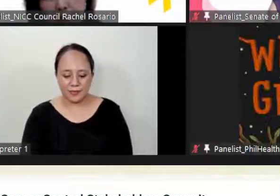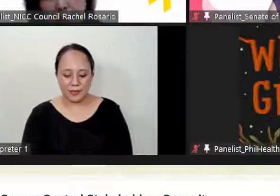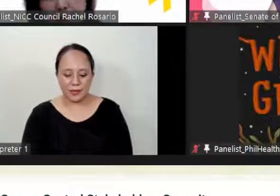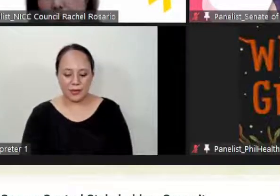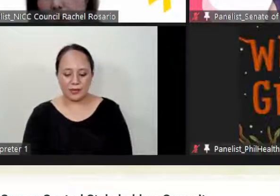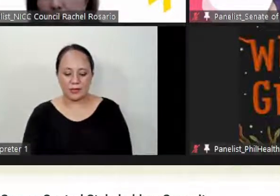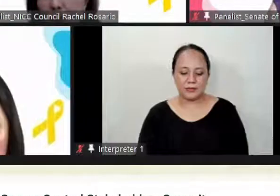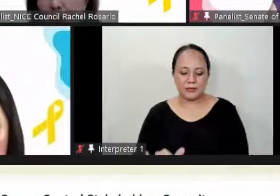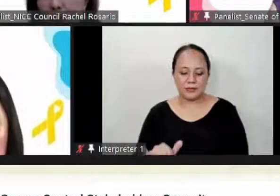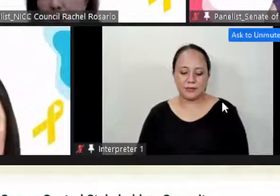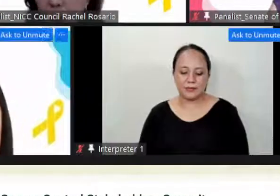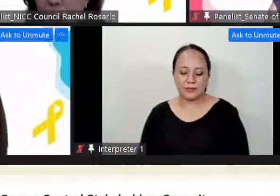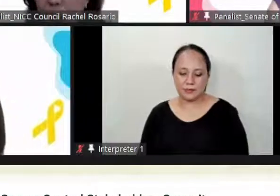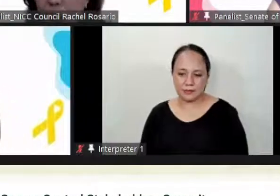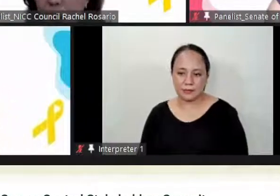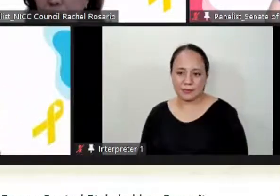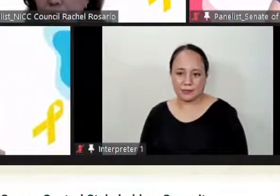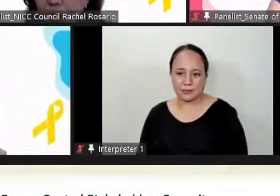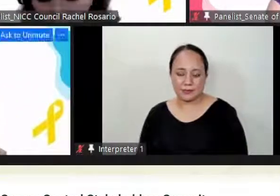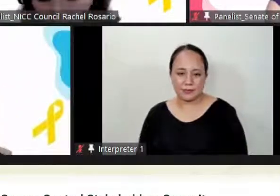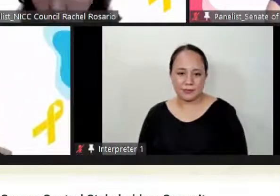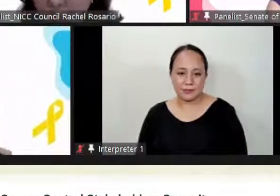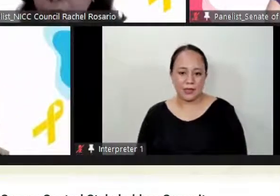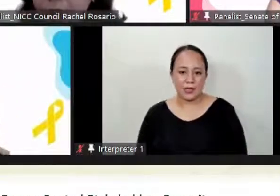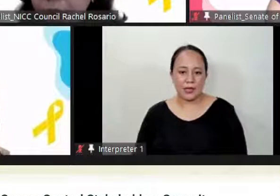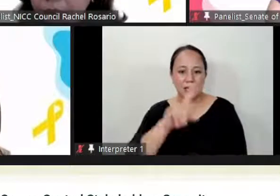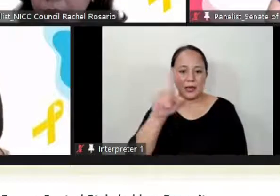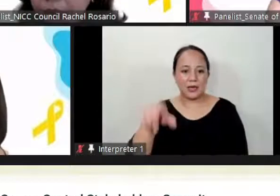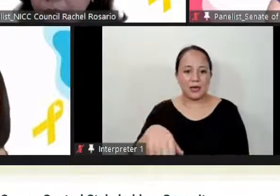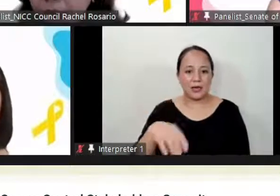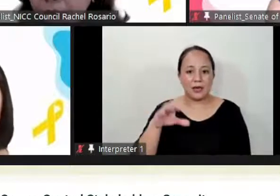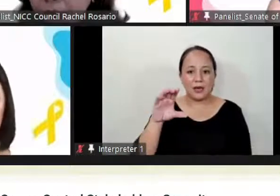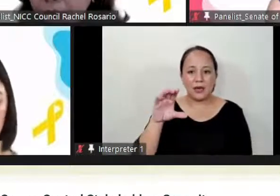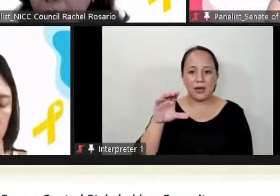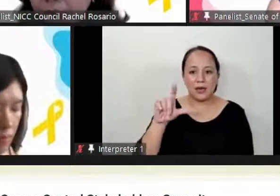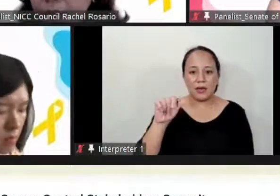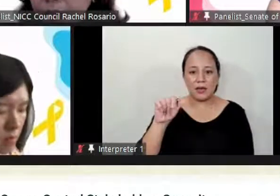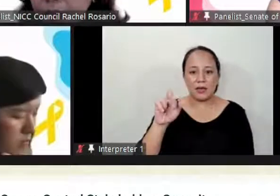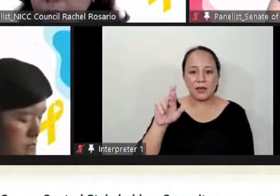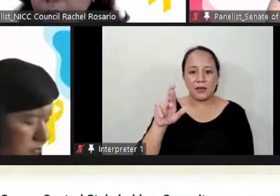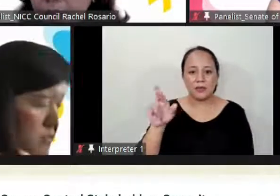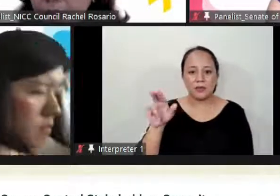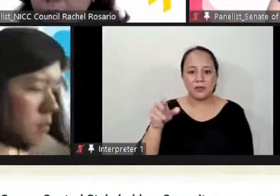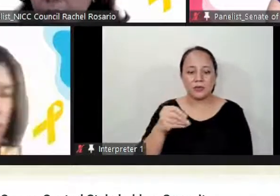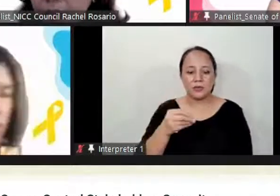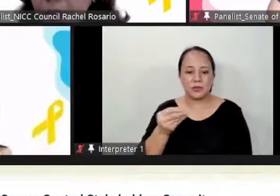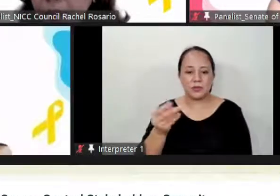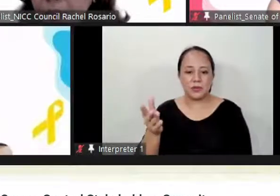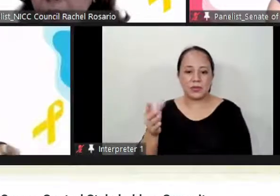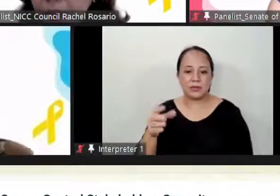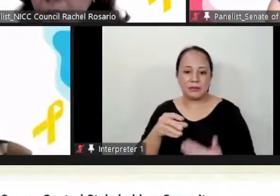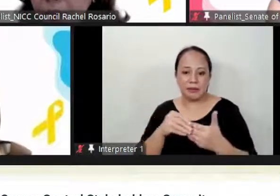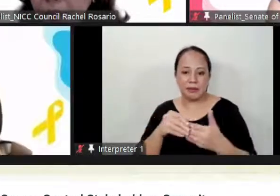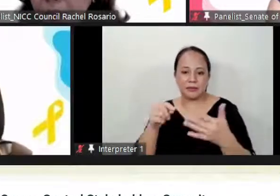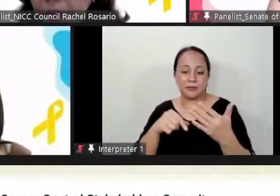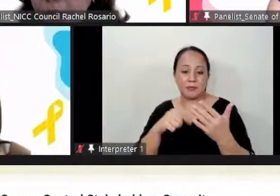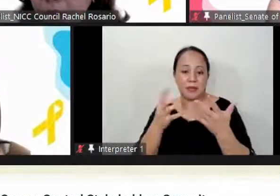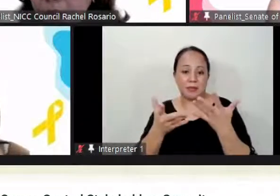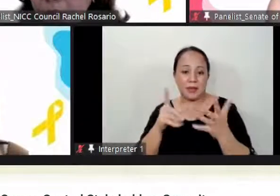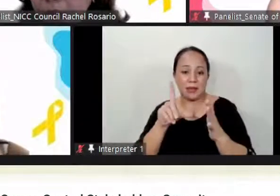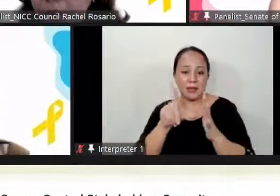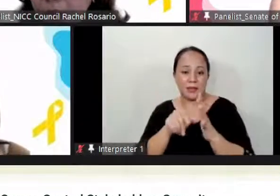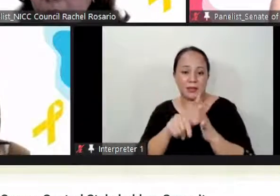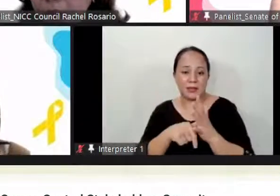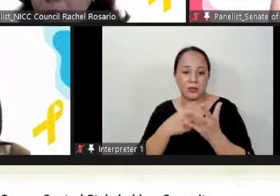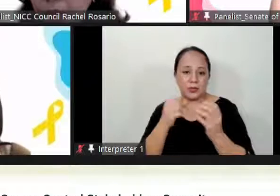Dr. Nalanghel was asking Dr. Clar to probably provide some guidance on this, probably later,